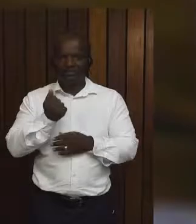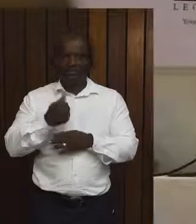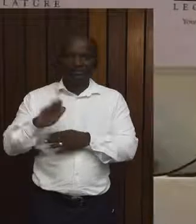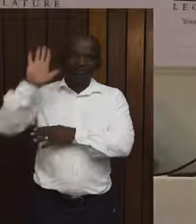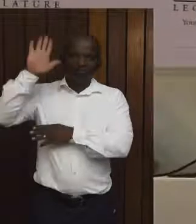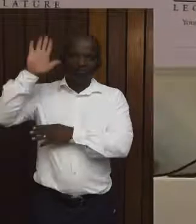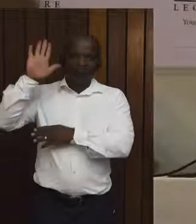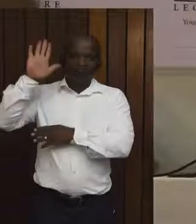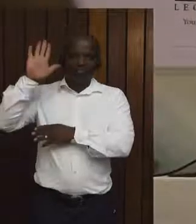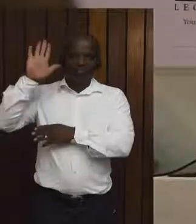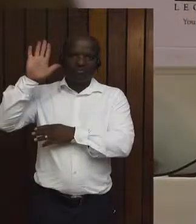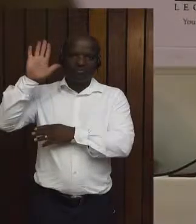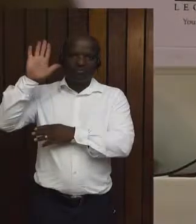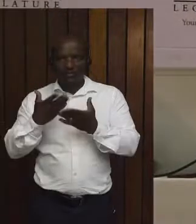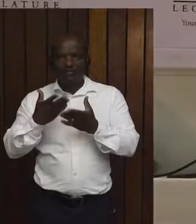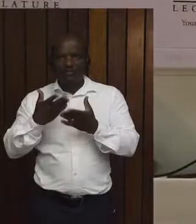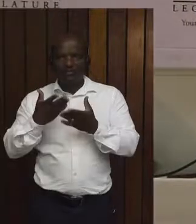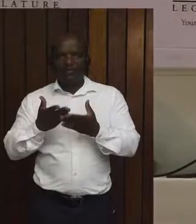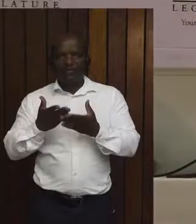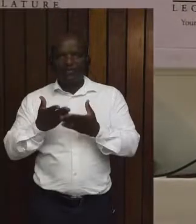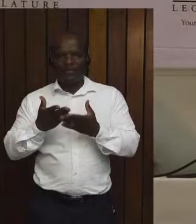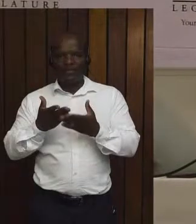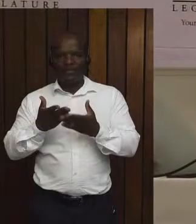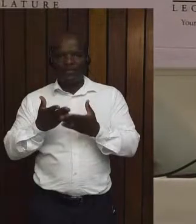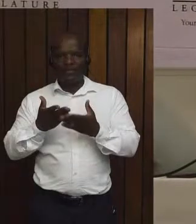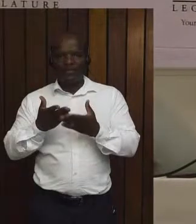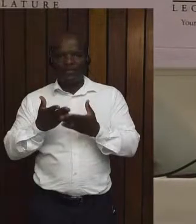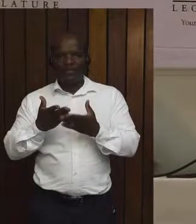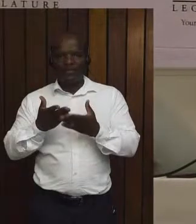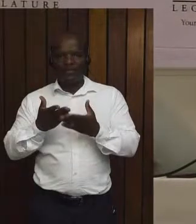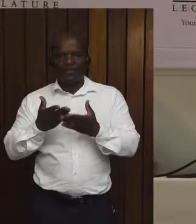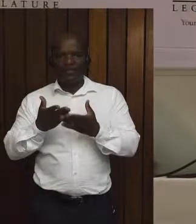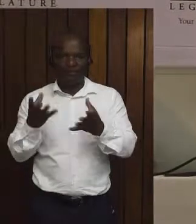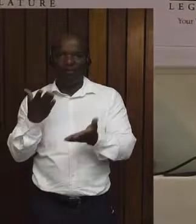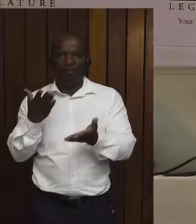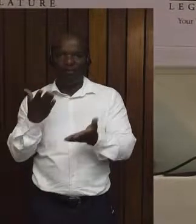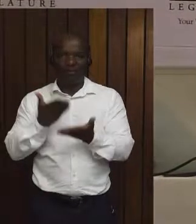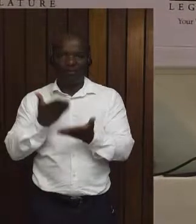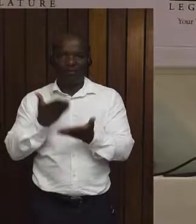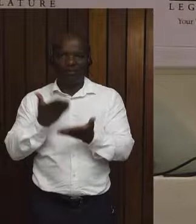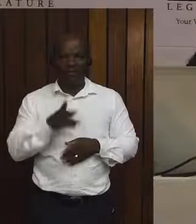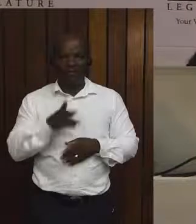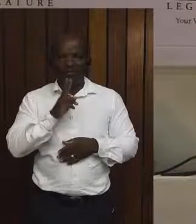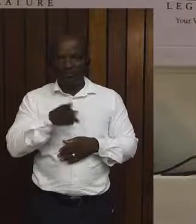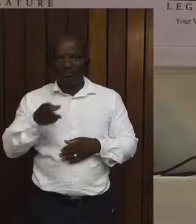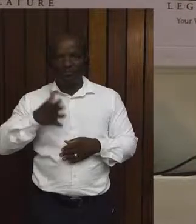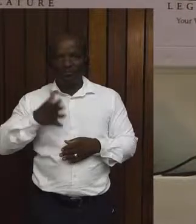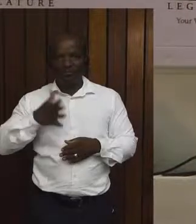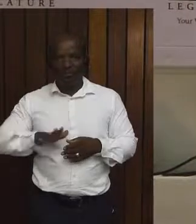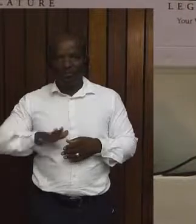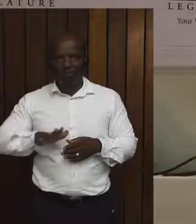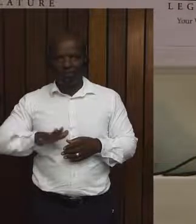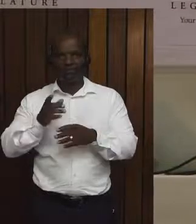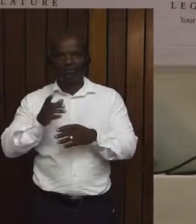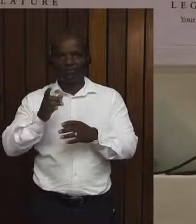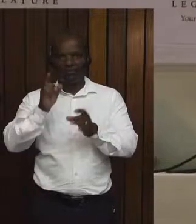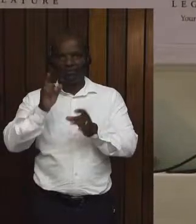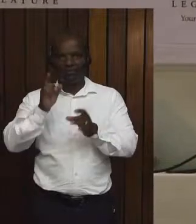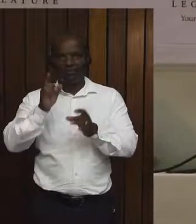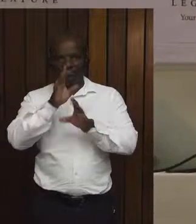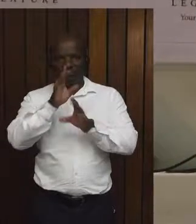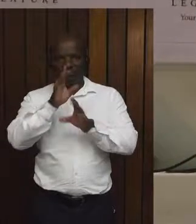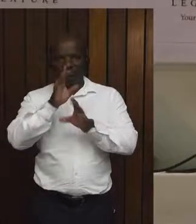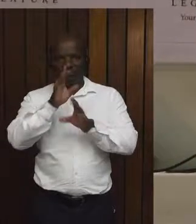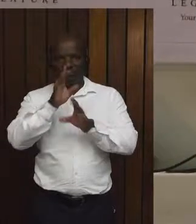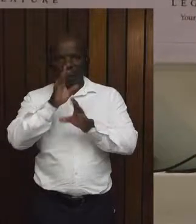they will bring headphones through to you. I also want to just remind all of us,